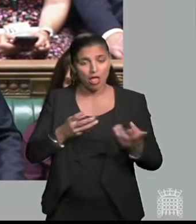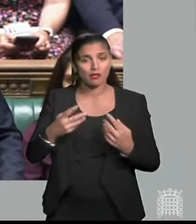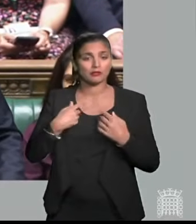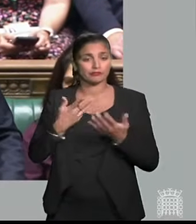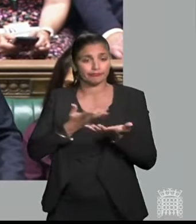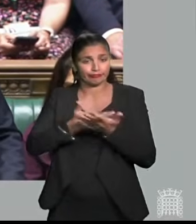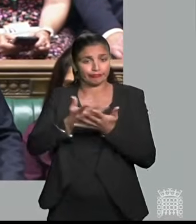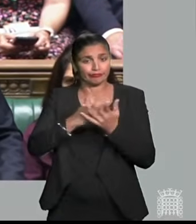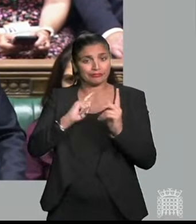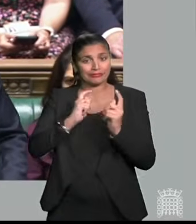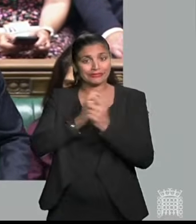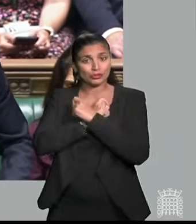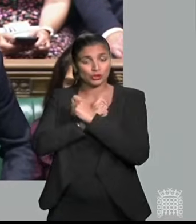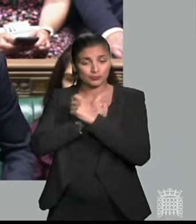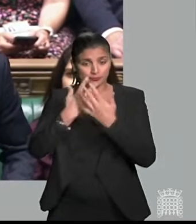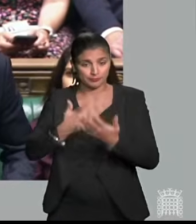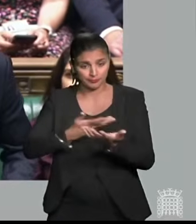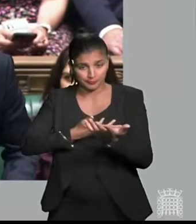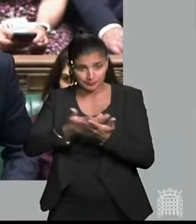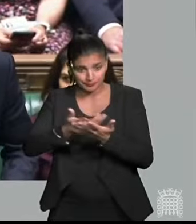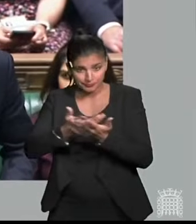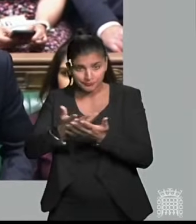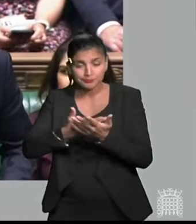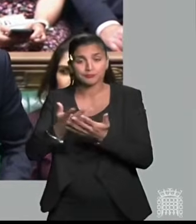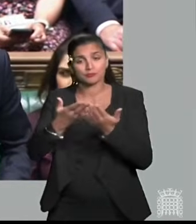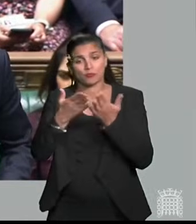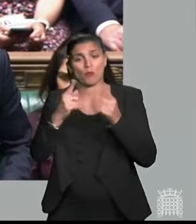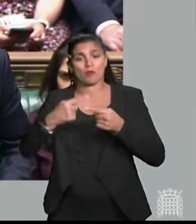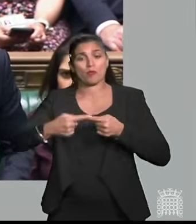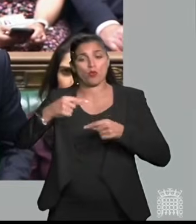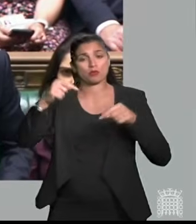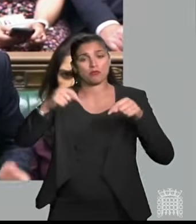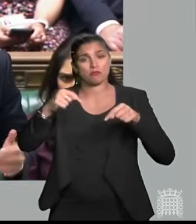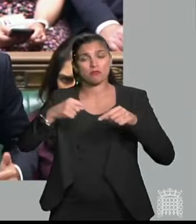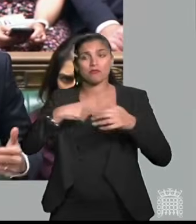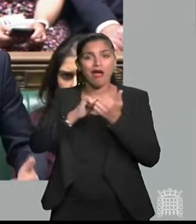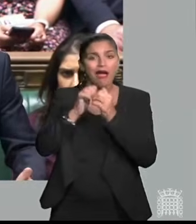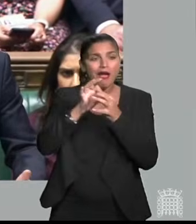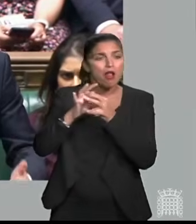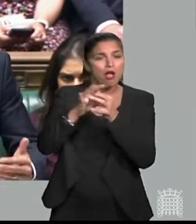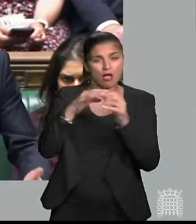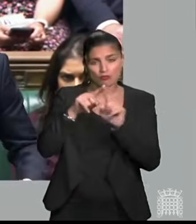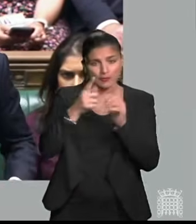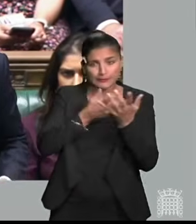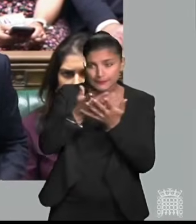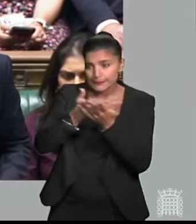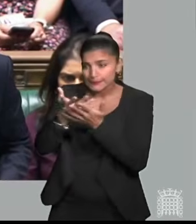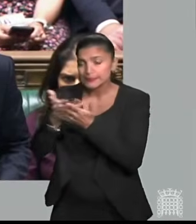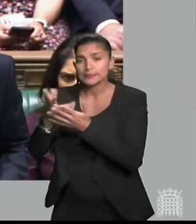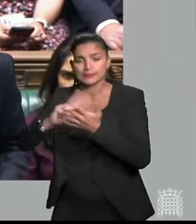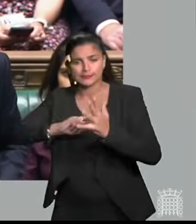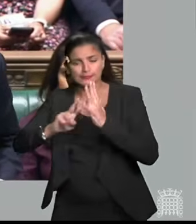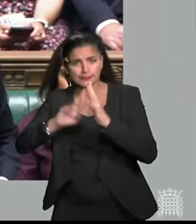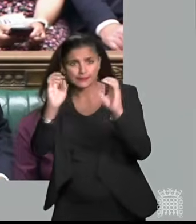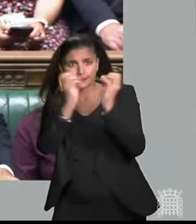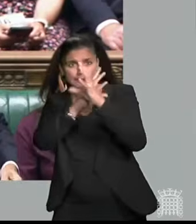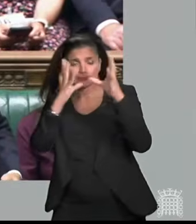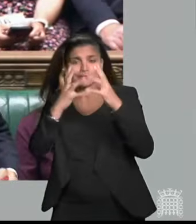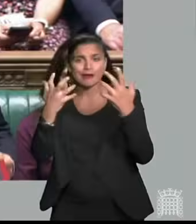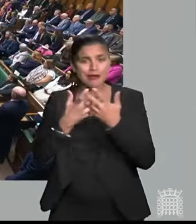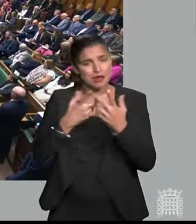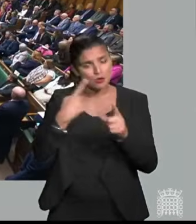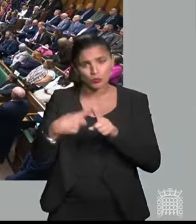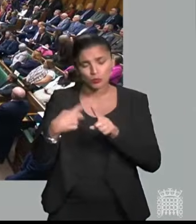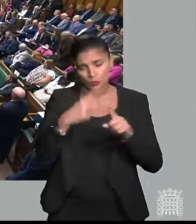others are so critical. We continue to work closely with allies to find every way to get that aid to the people who need it as quickly as